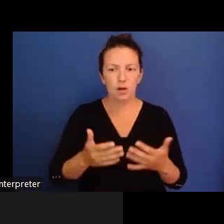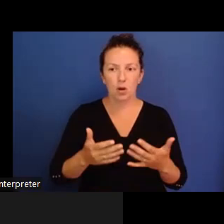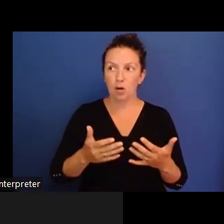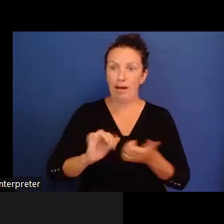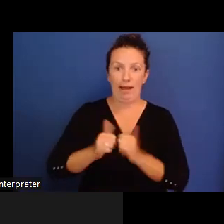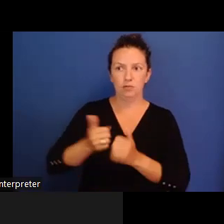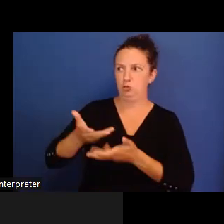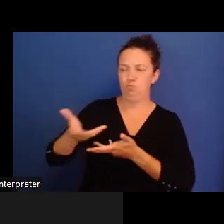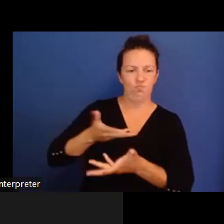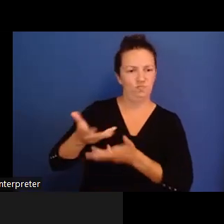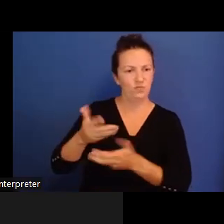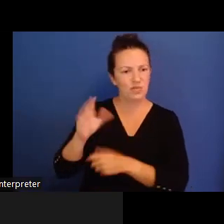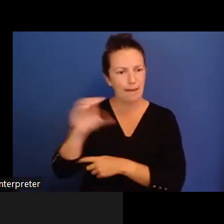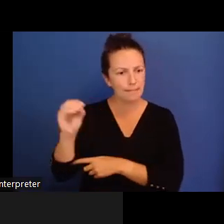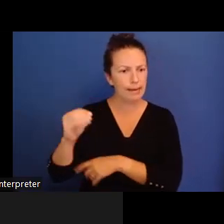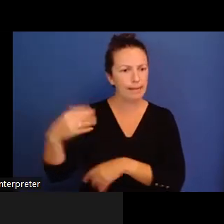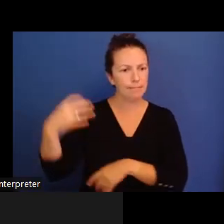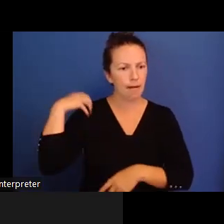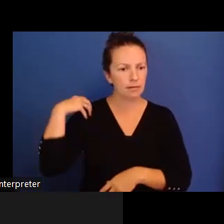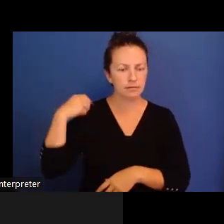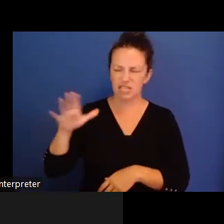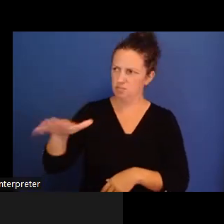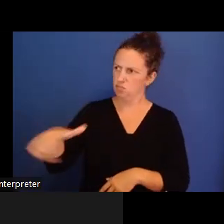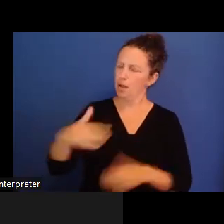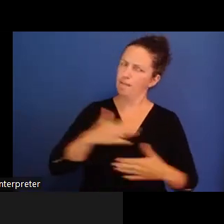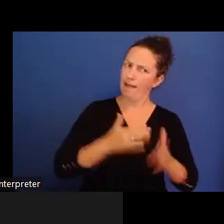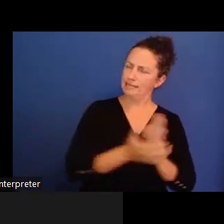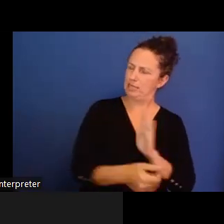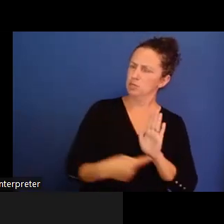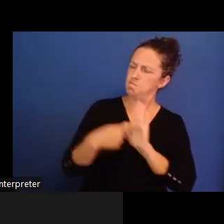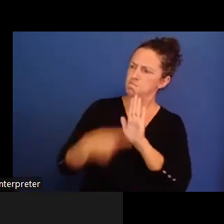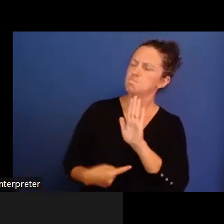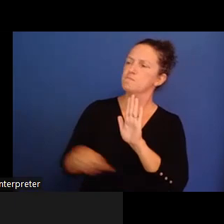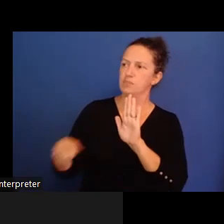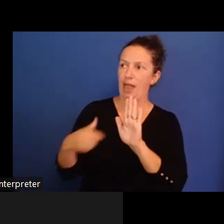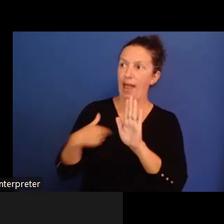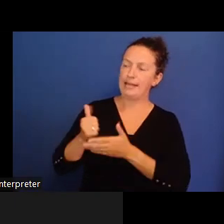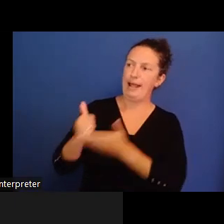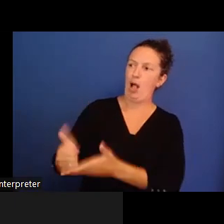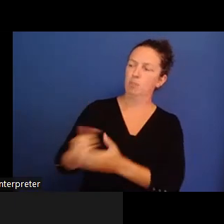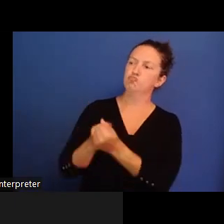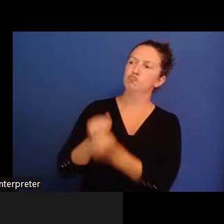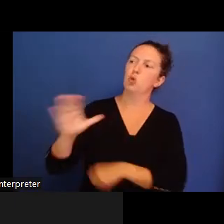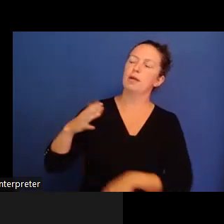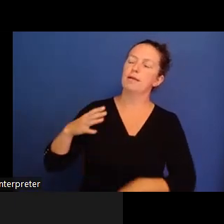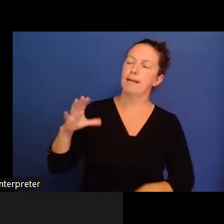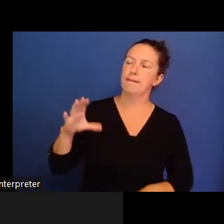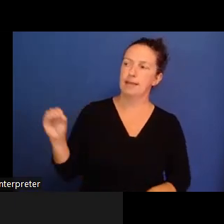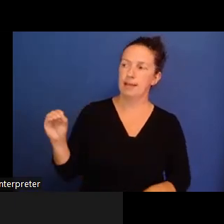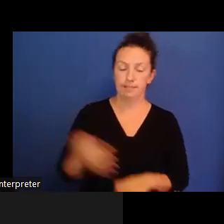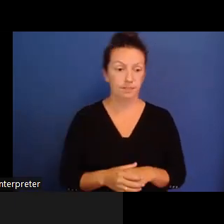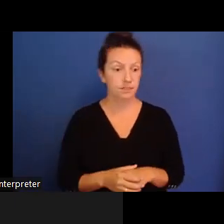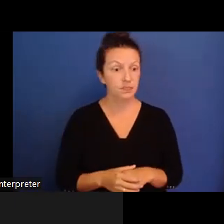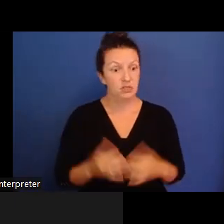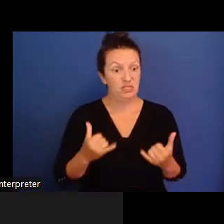solve problems for them. So today we shared 3 tools to use to identify your